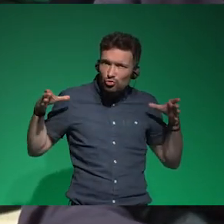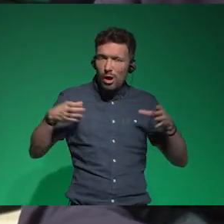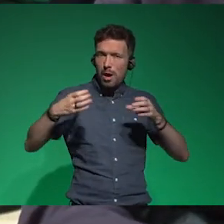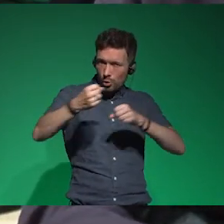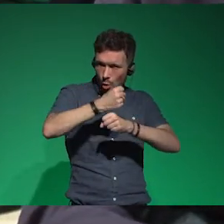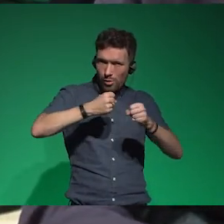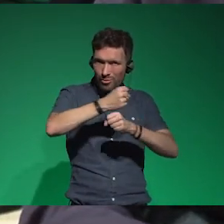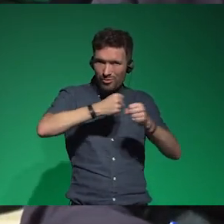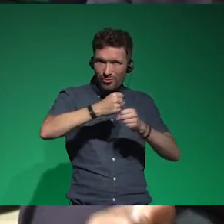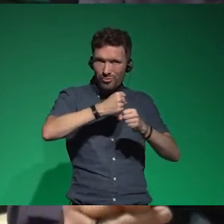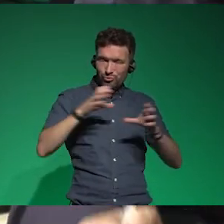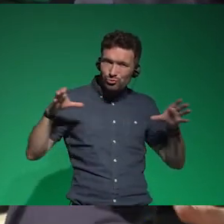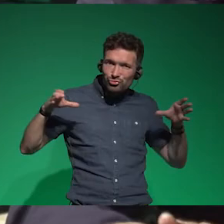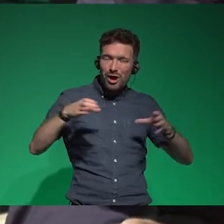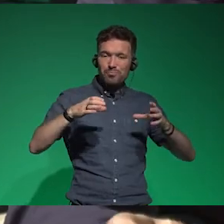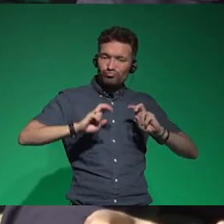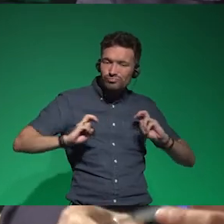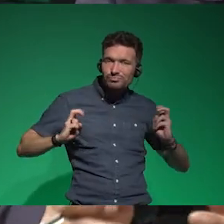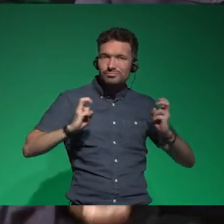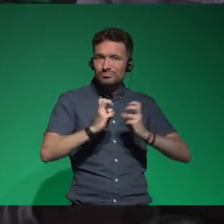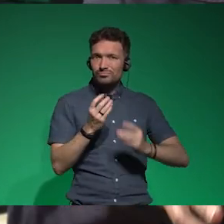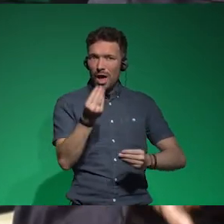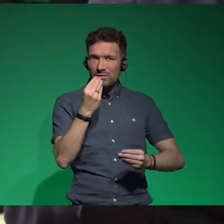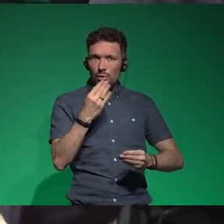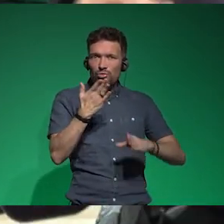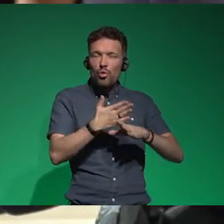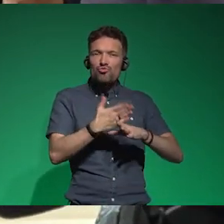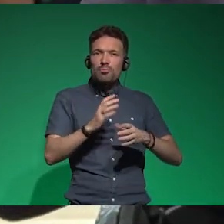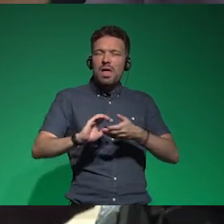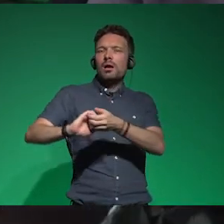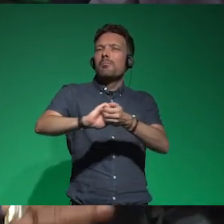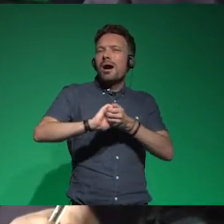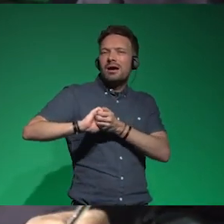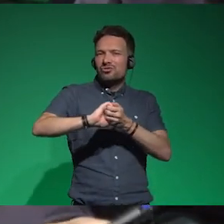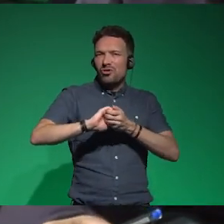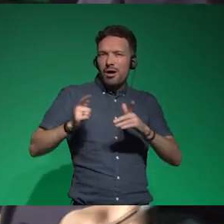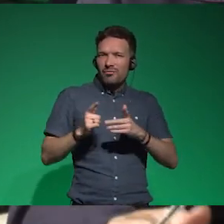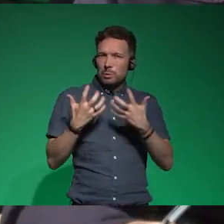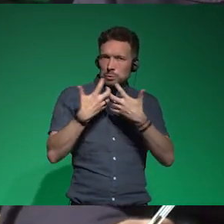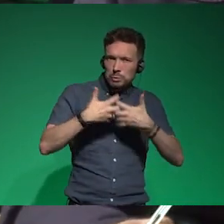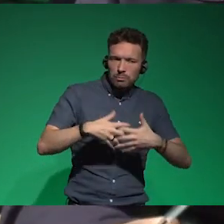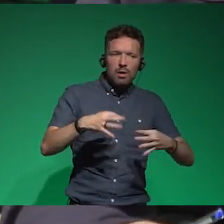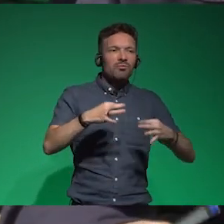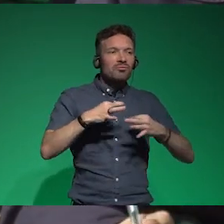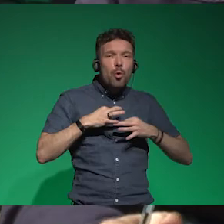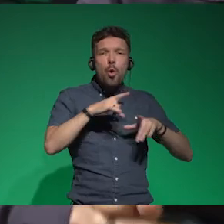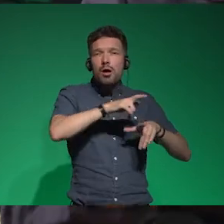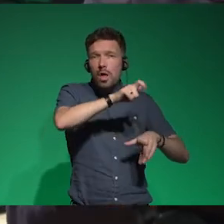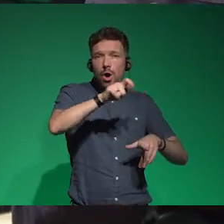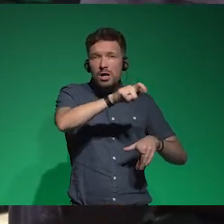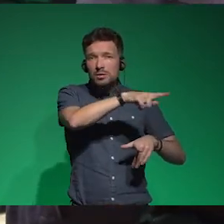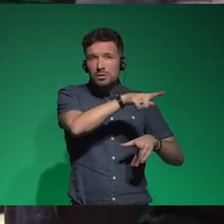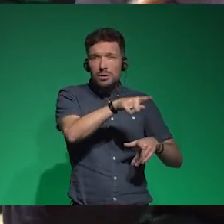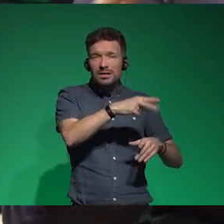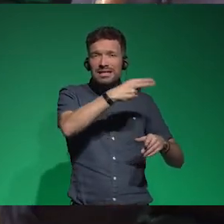country, most of us speak Bahasa Indonesia, and it's also thanks to Ben Anderson, who coined this term of imagined communities,